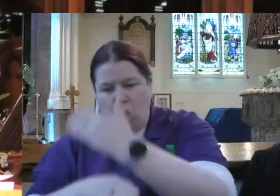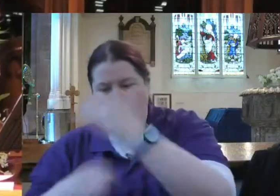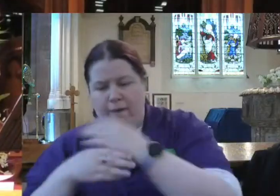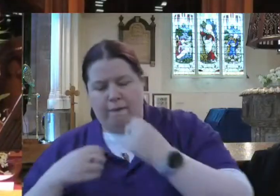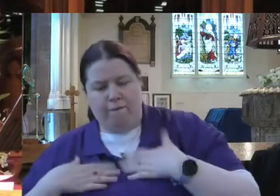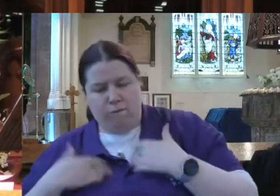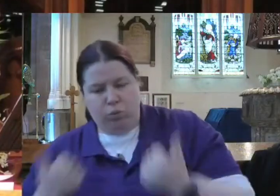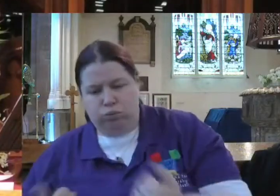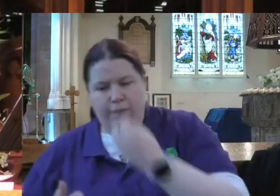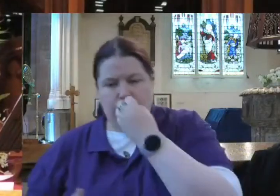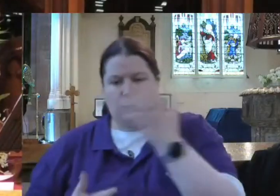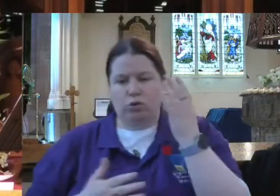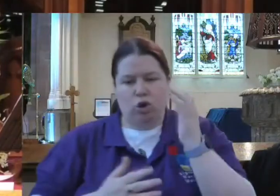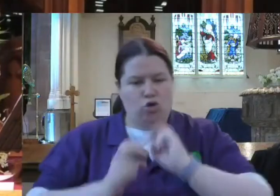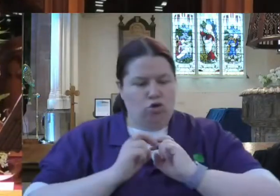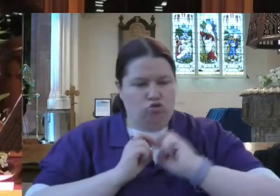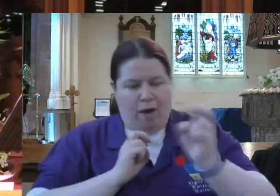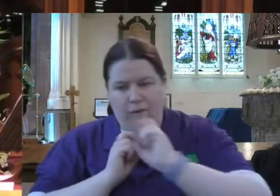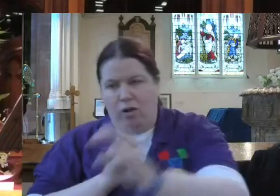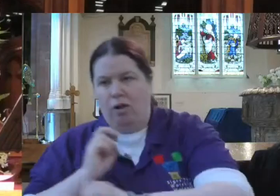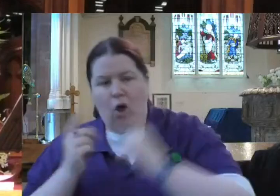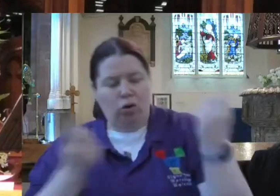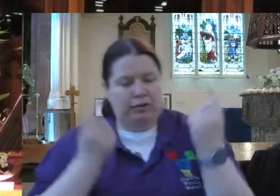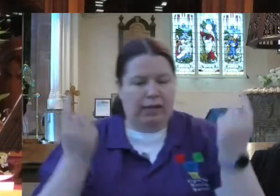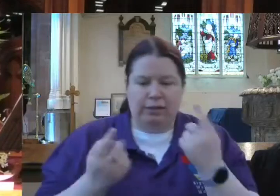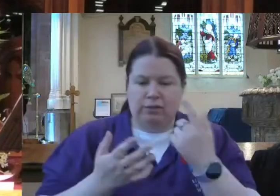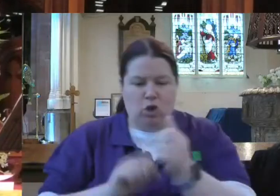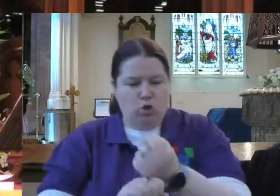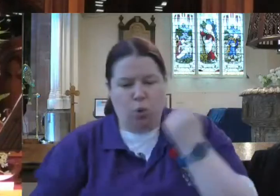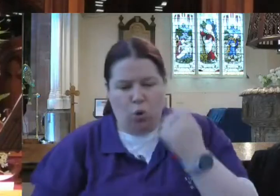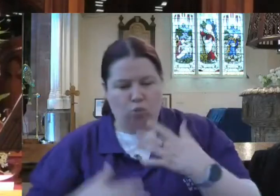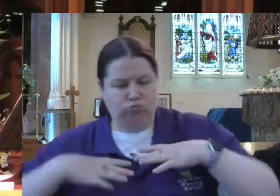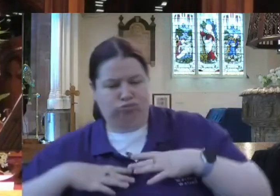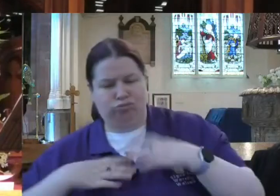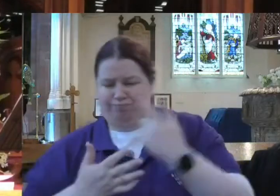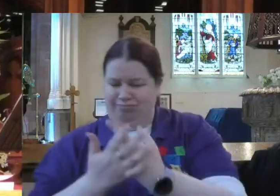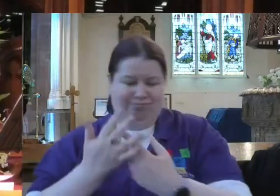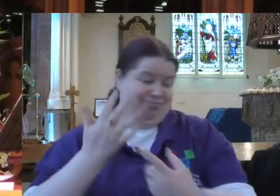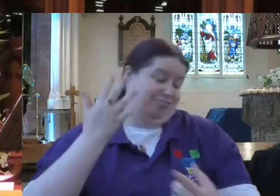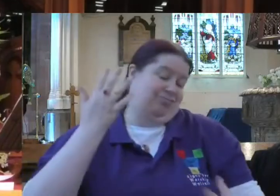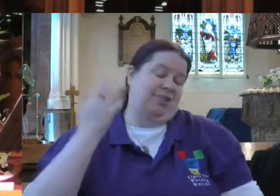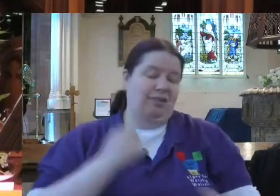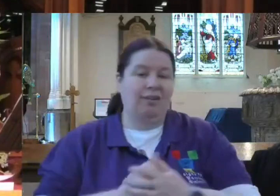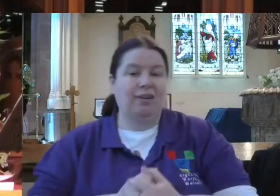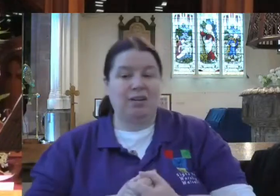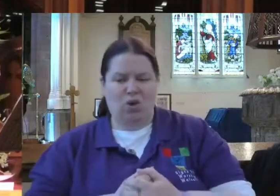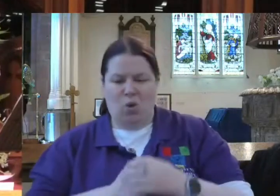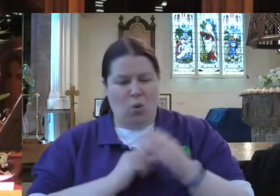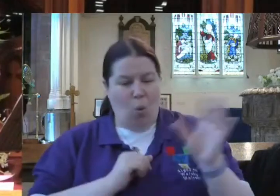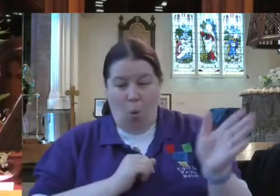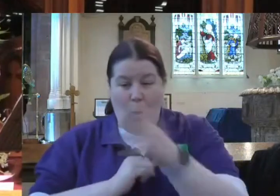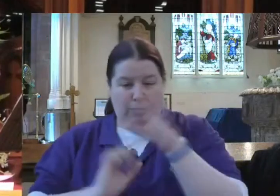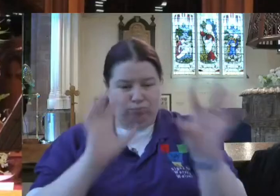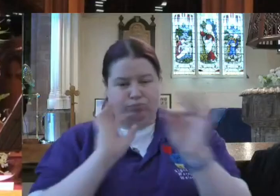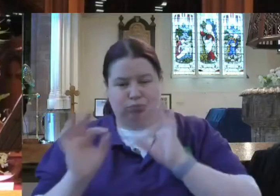fitness, holidays and travel, homes and gardens, shopping and gifts, sports and leisure, and so on. It's all about lifestyle choices.